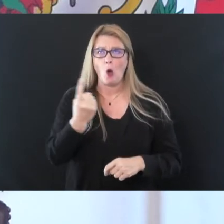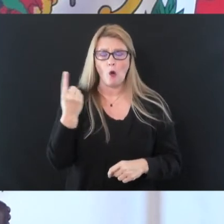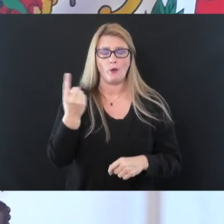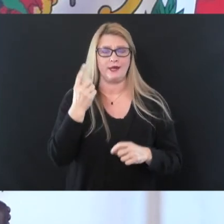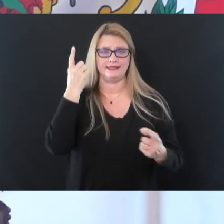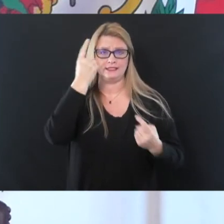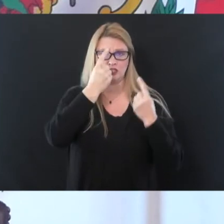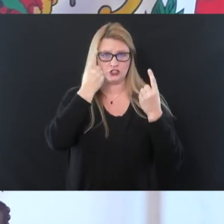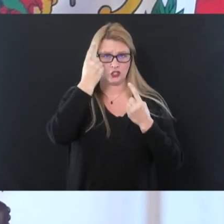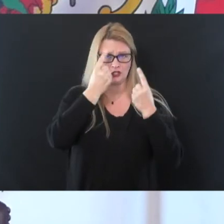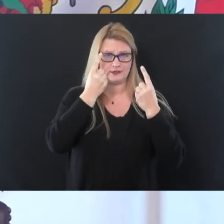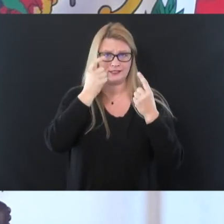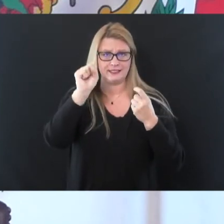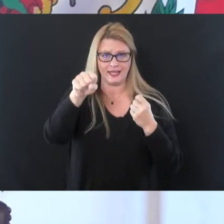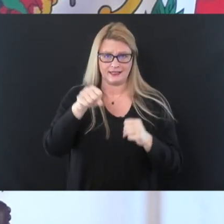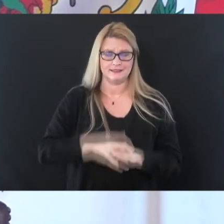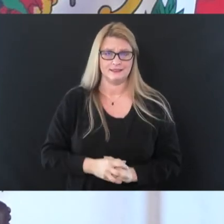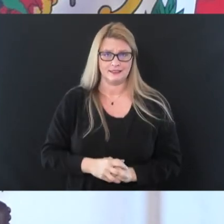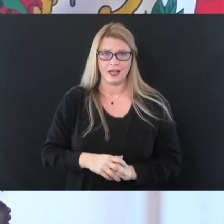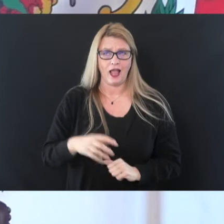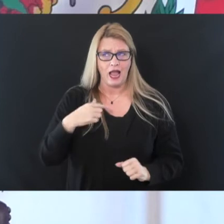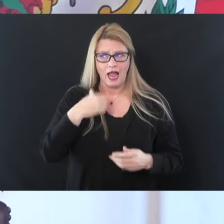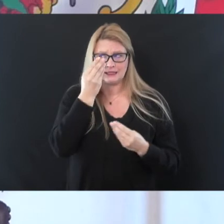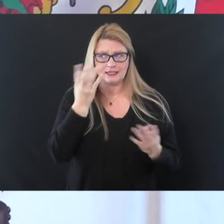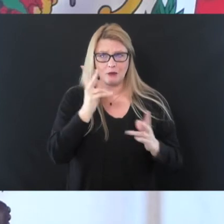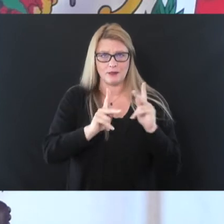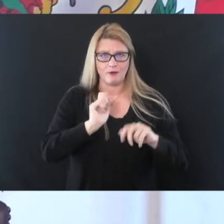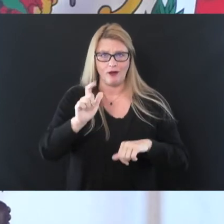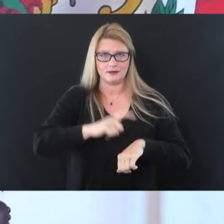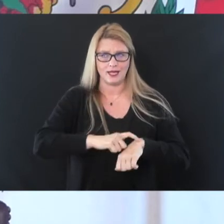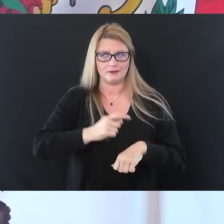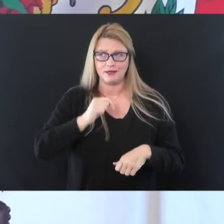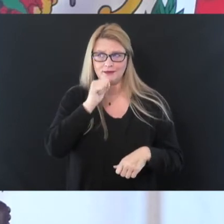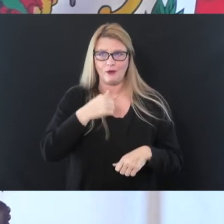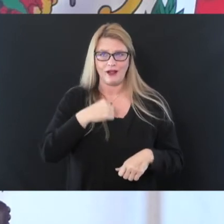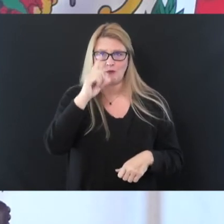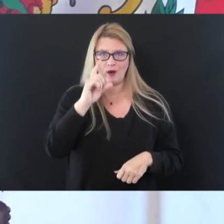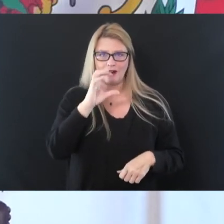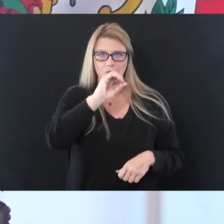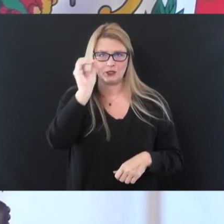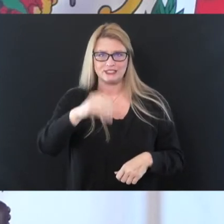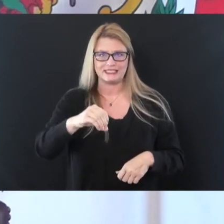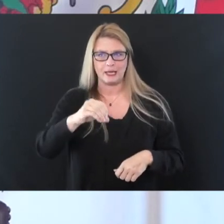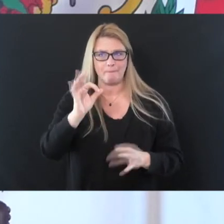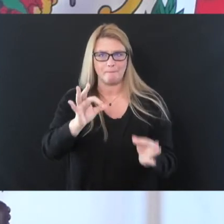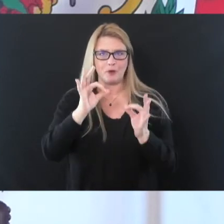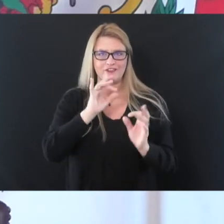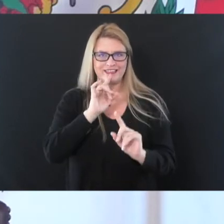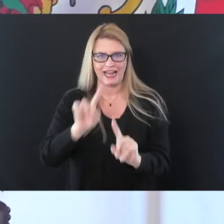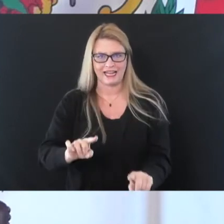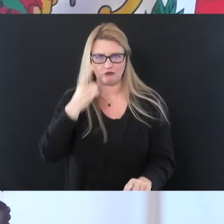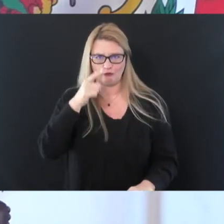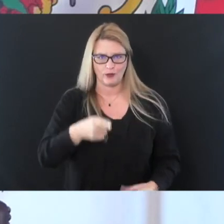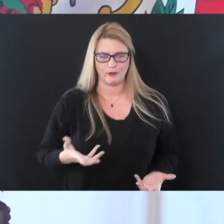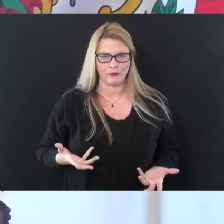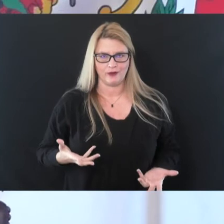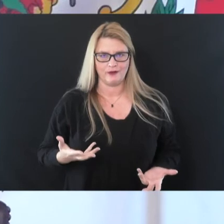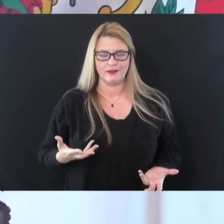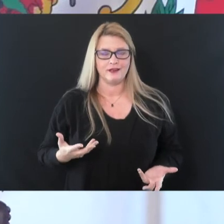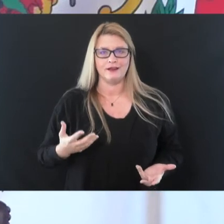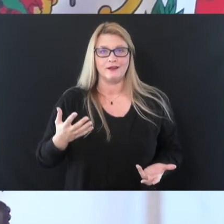I tell people all the time, there's no 100% here. There's no perfect answer. All we